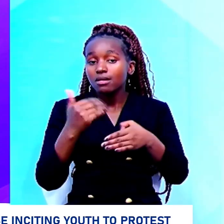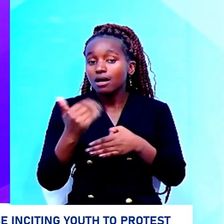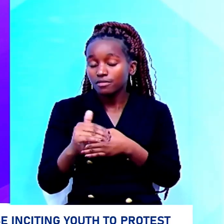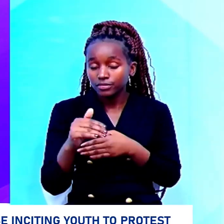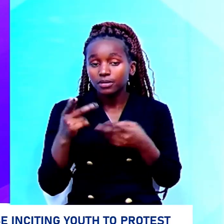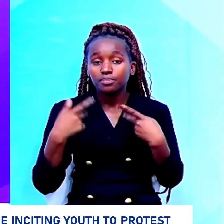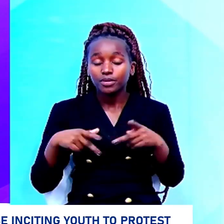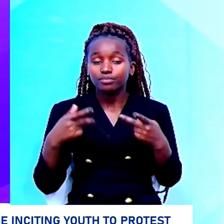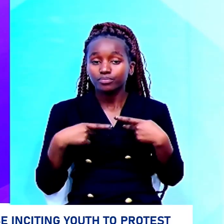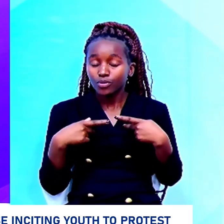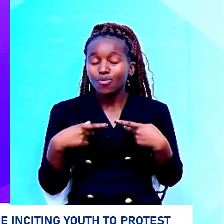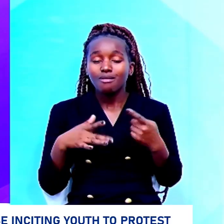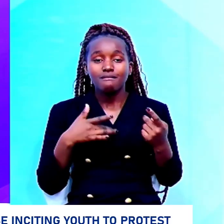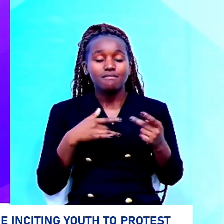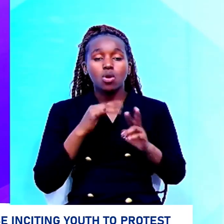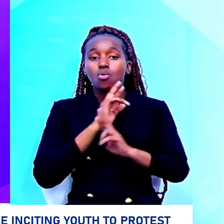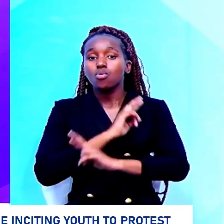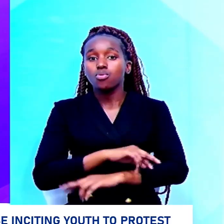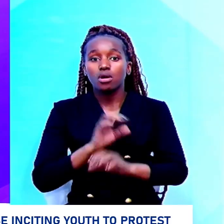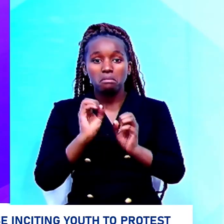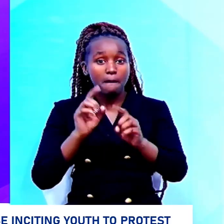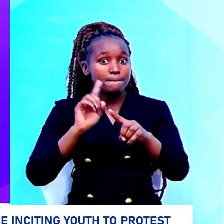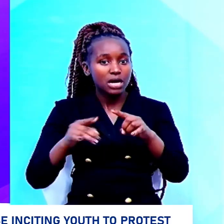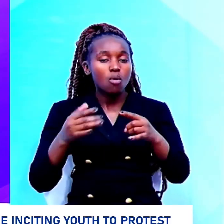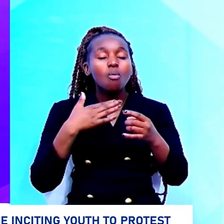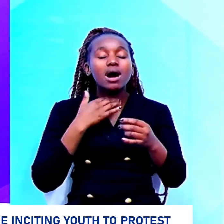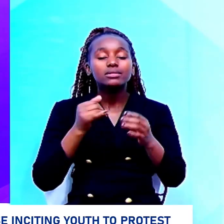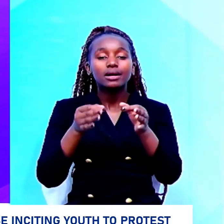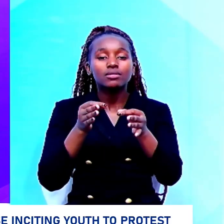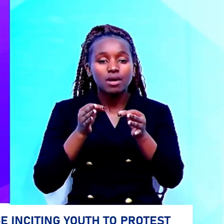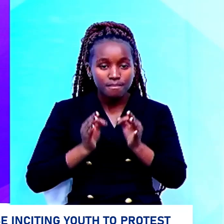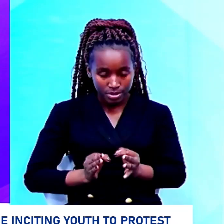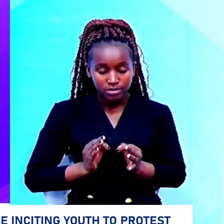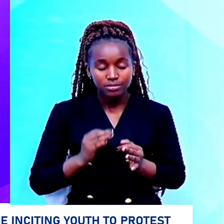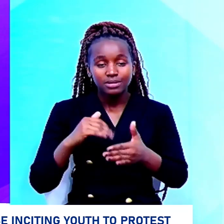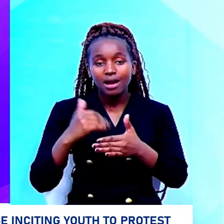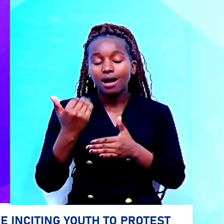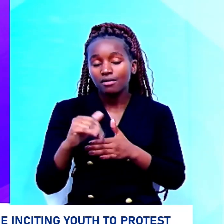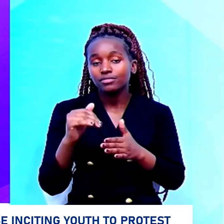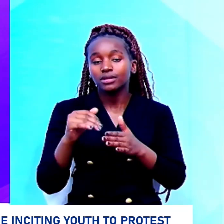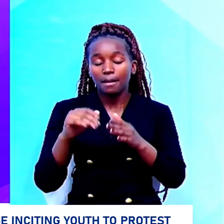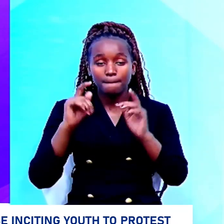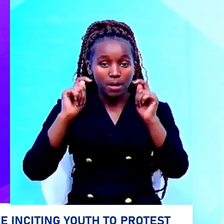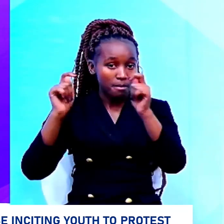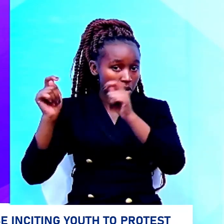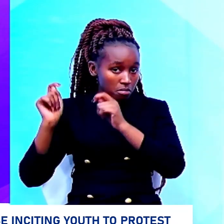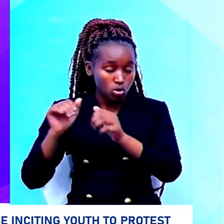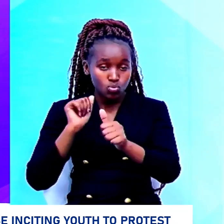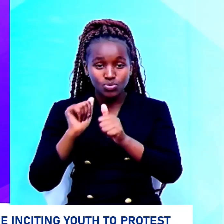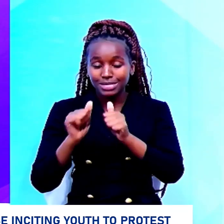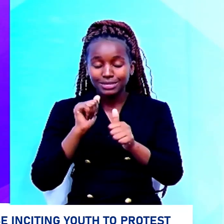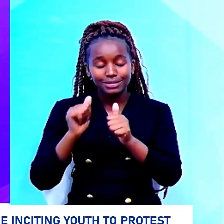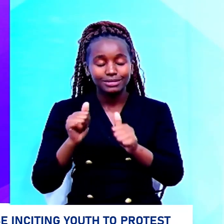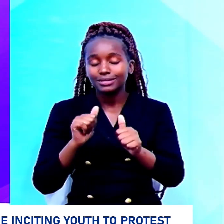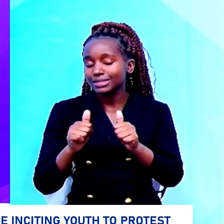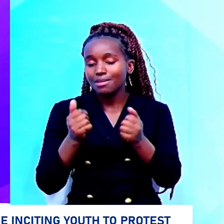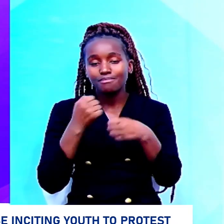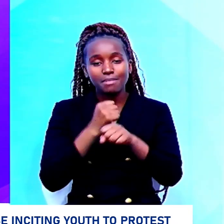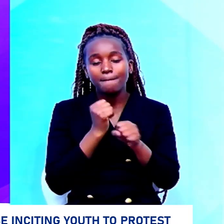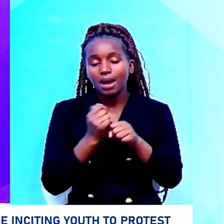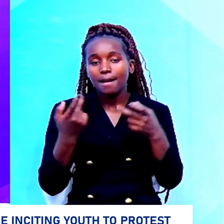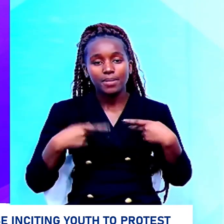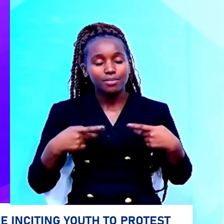unrest and call for accountability following recent protests that have resulted in